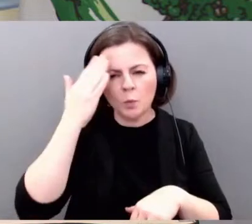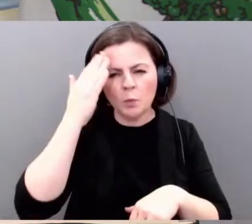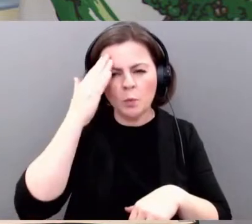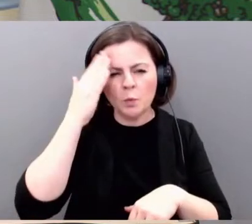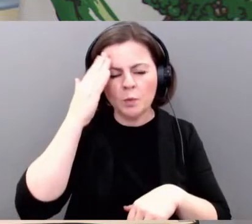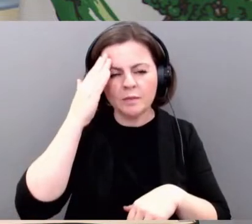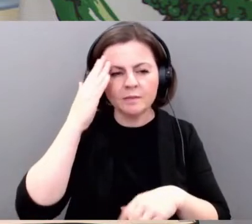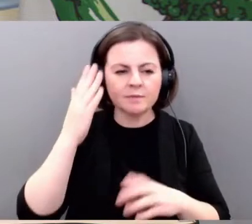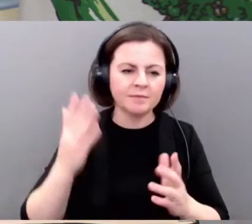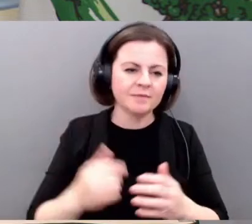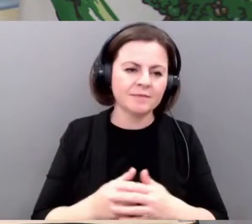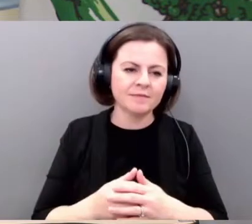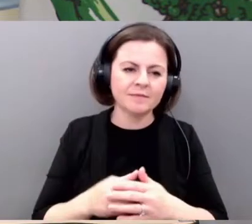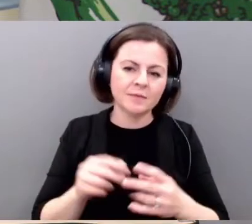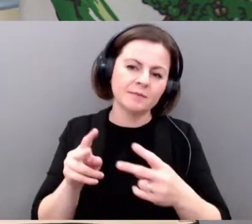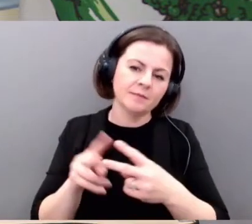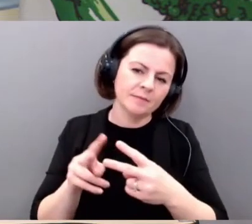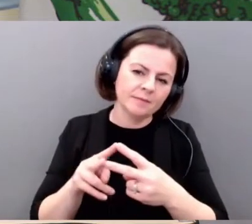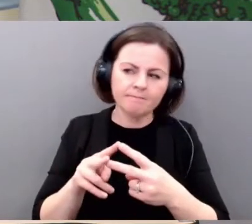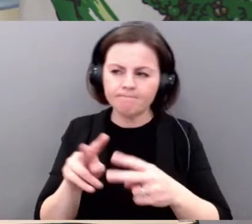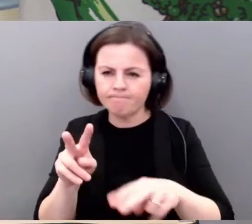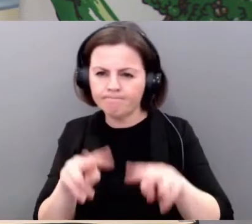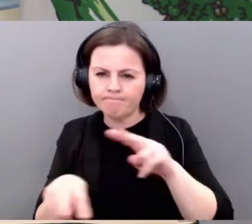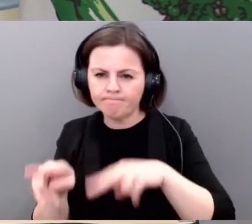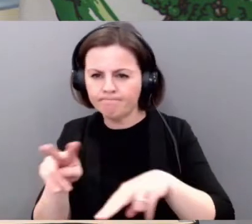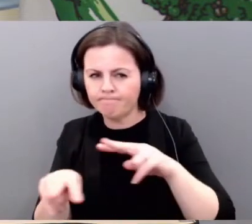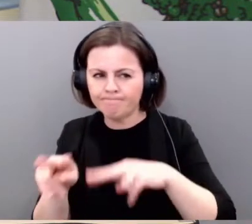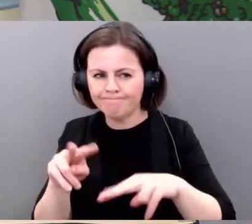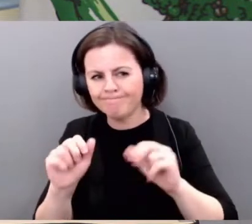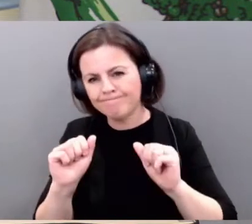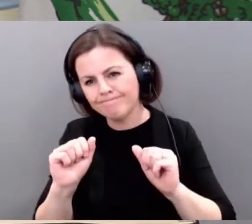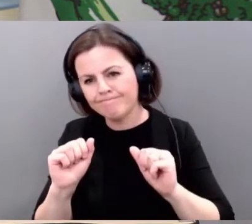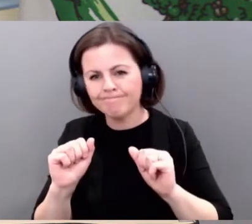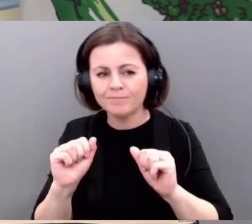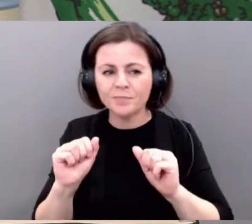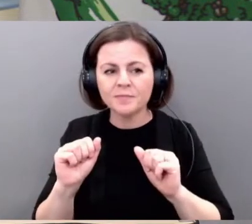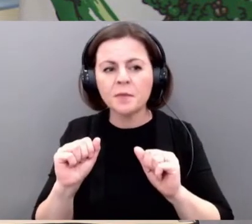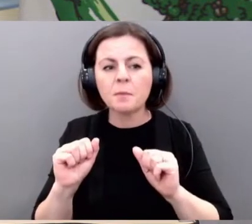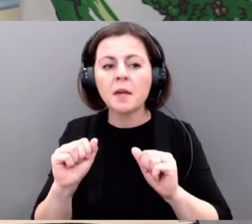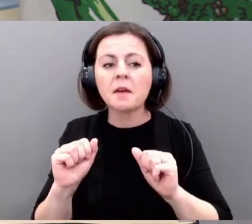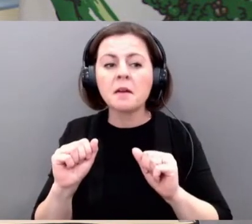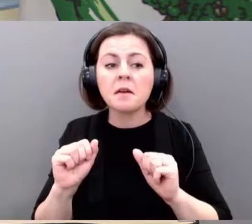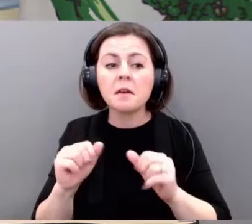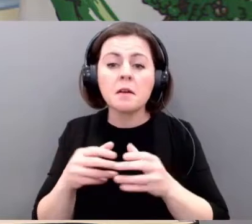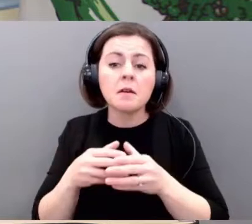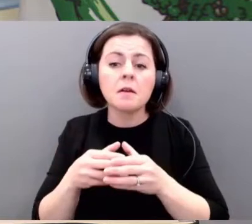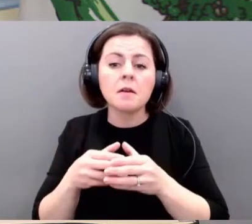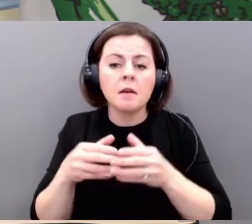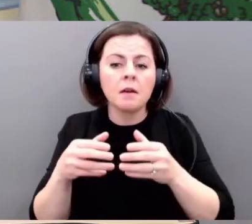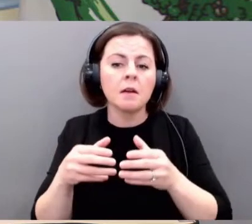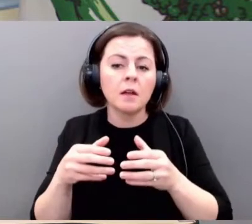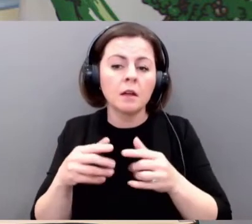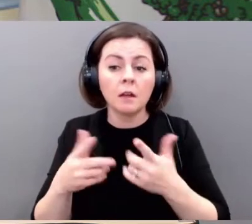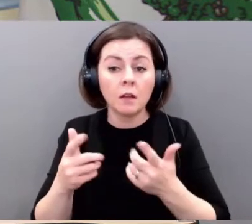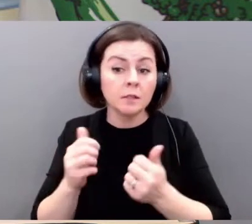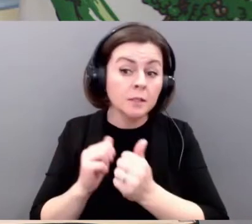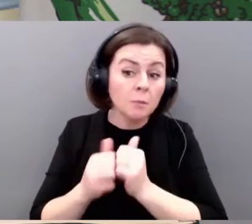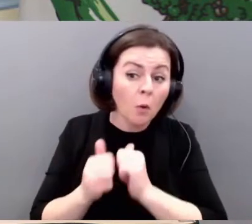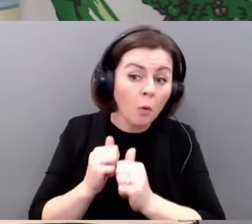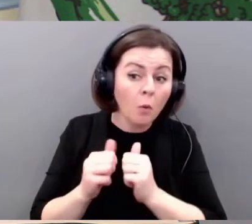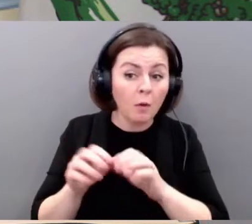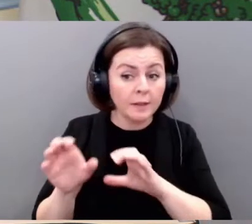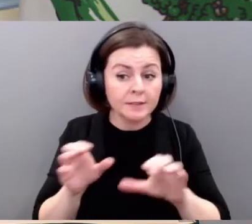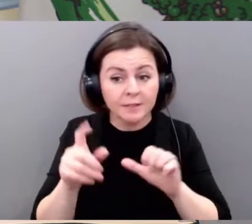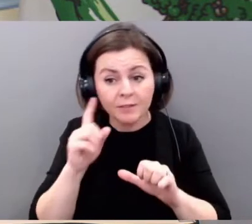mean, those would be the areas we'd look at, perhaps some softening of organized sports and activities for kids if possible.